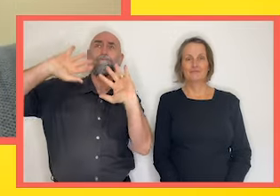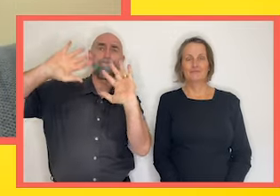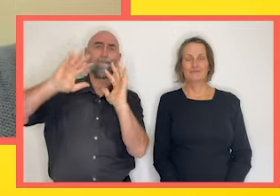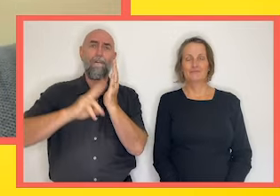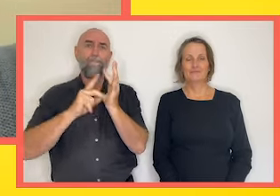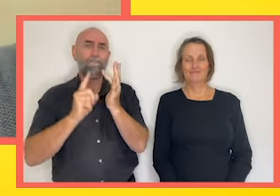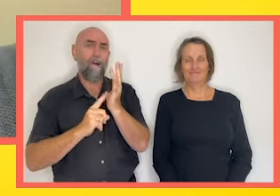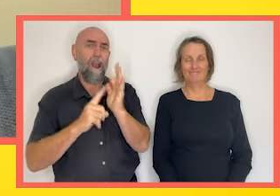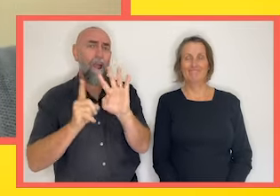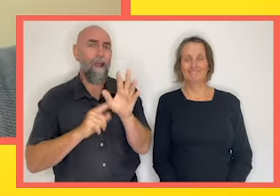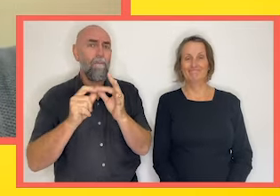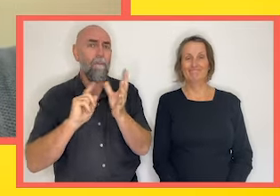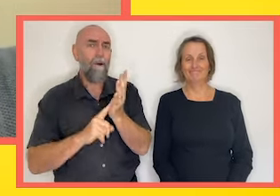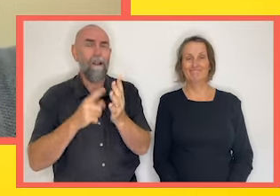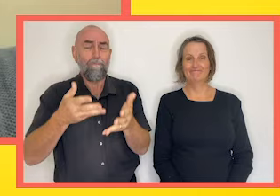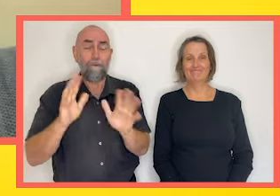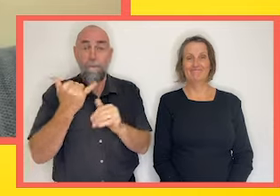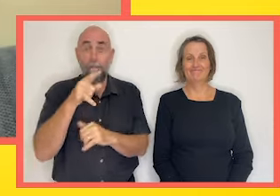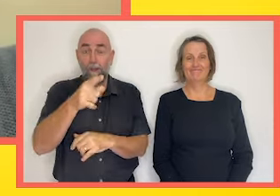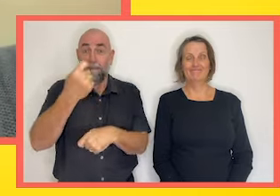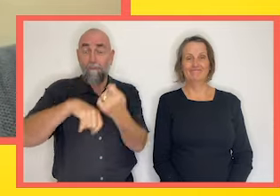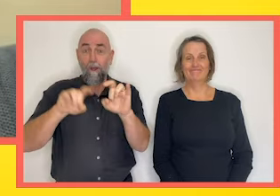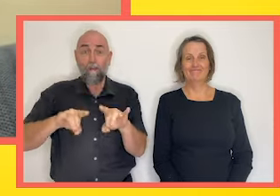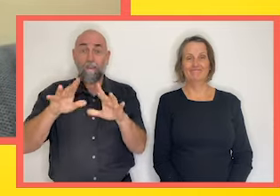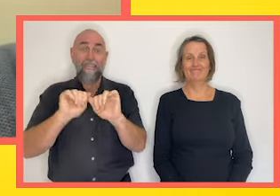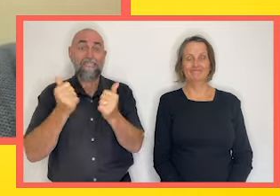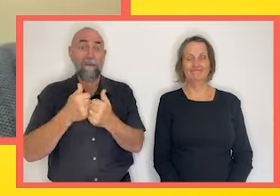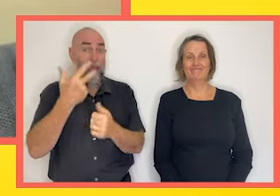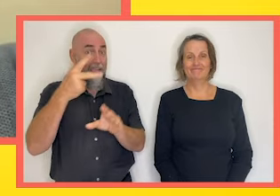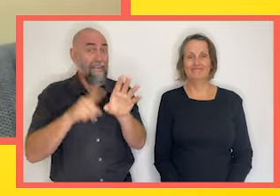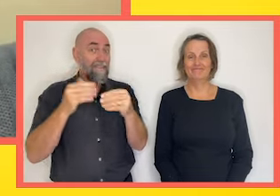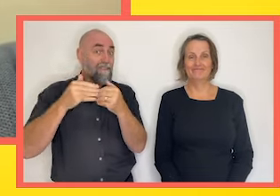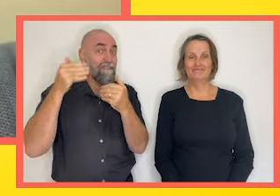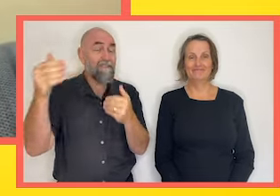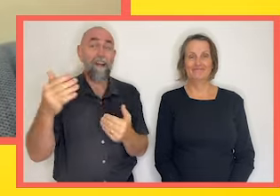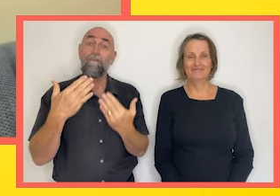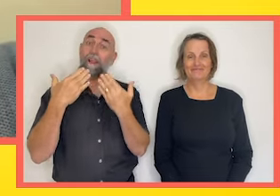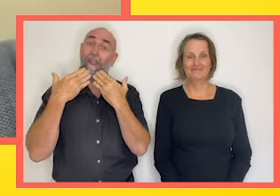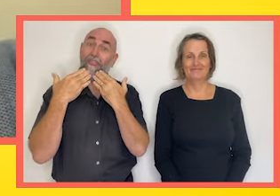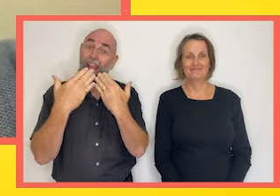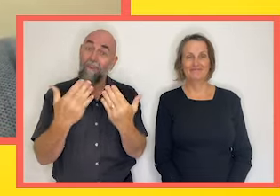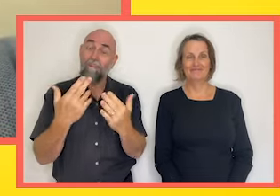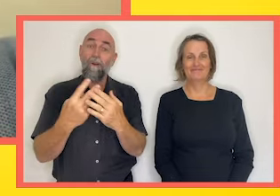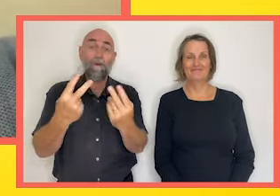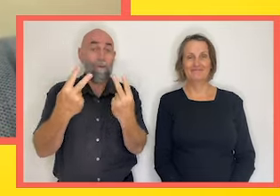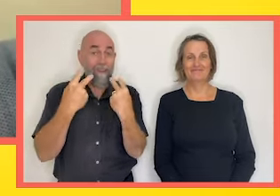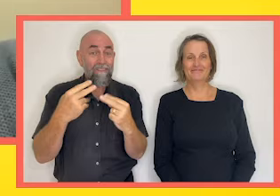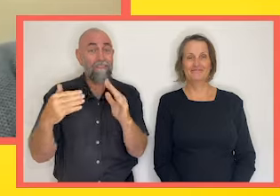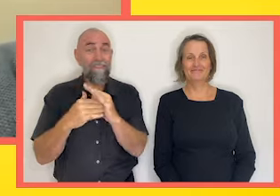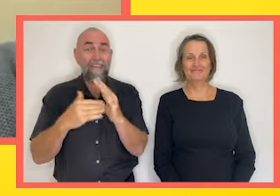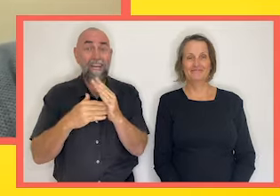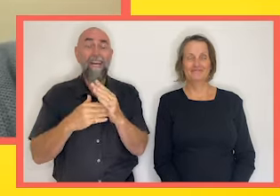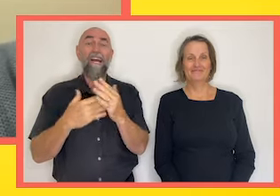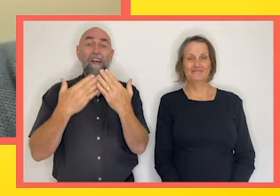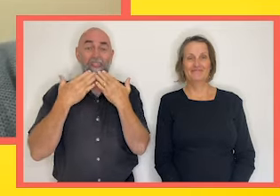and you never know. We could be seeing you in the green and gold in 8 years from now. Thank you, audience. Thank you for listening to